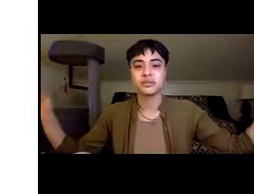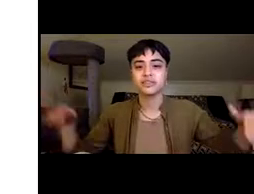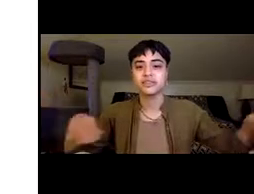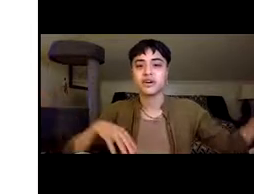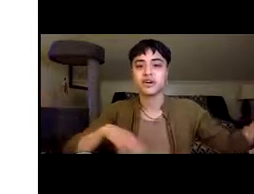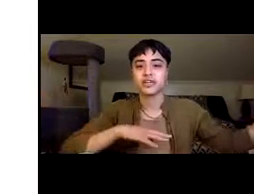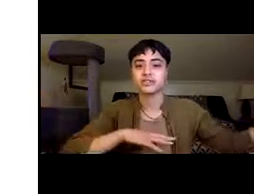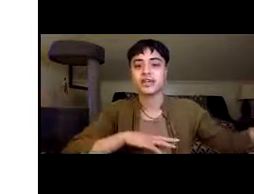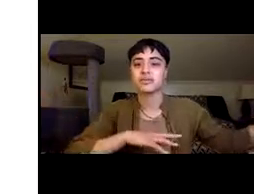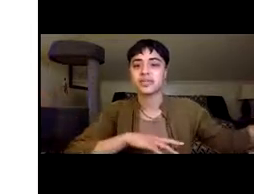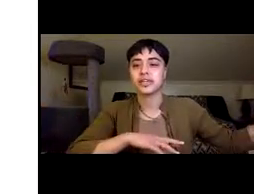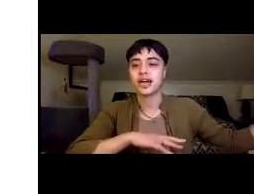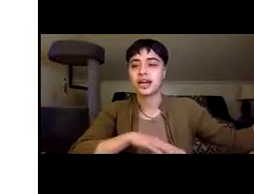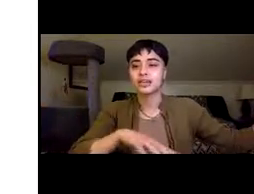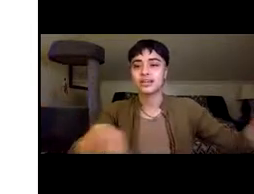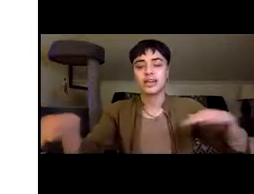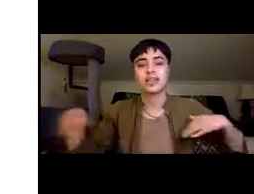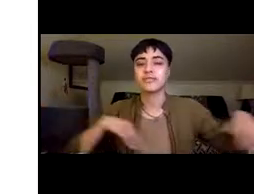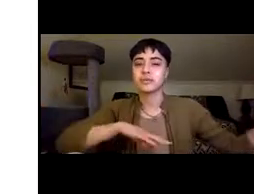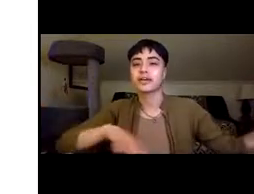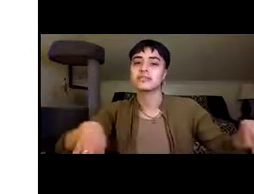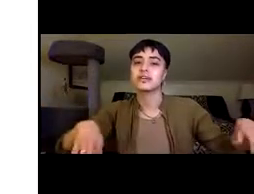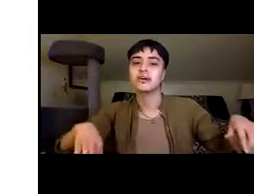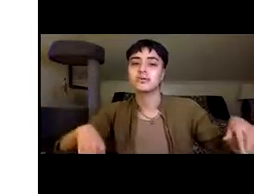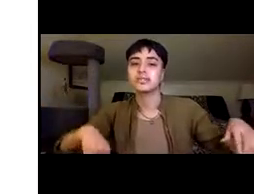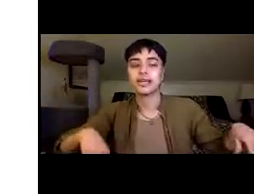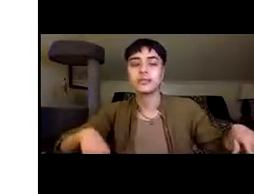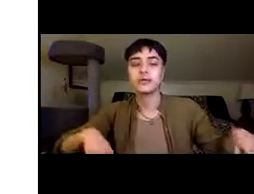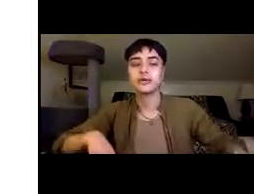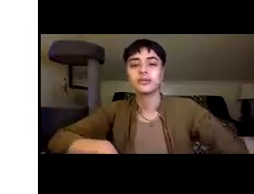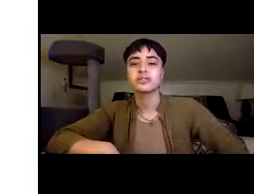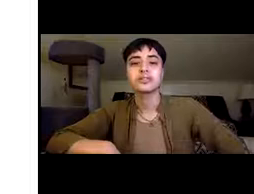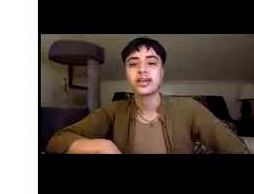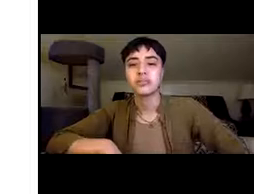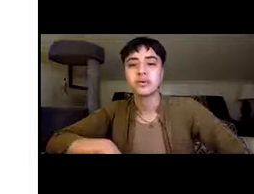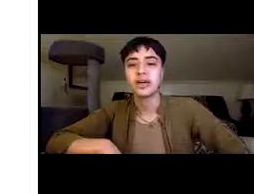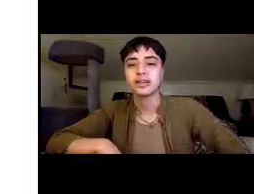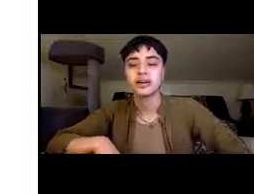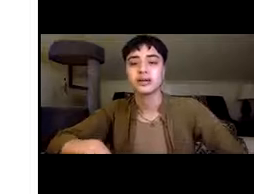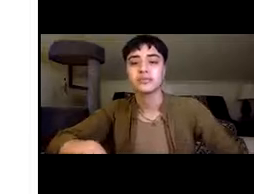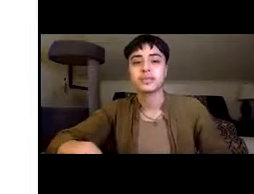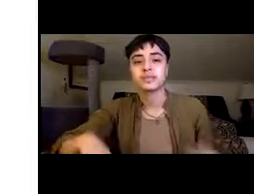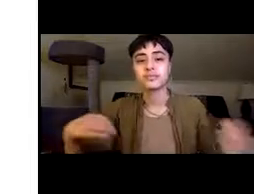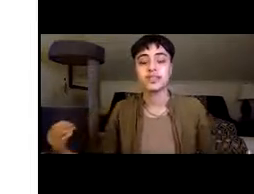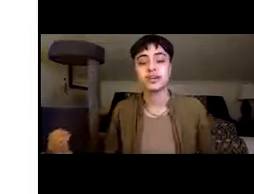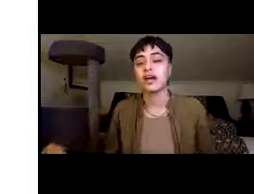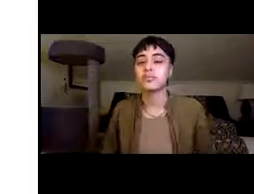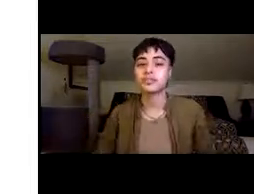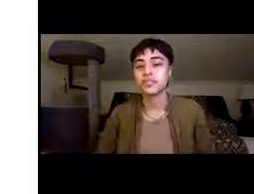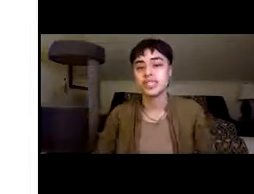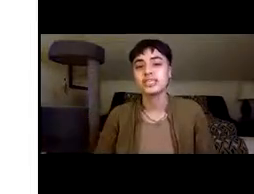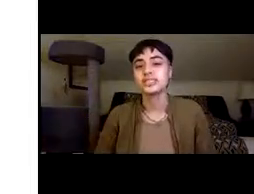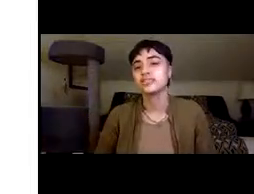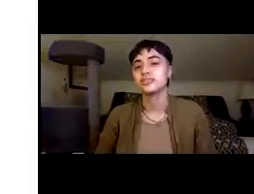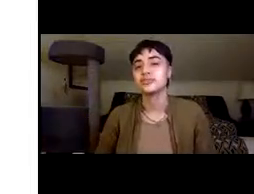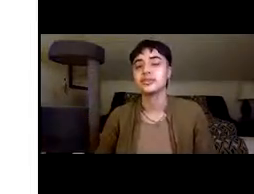with a bunch of artists tabling at, and everyone has their own table set up, and it's a really great